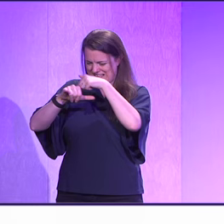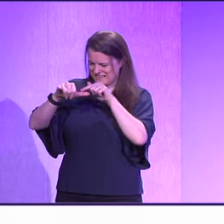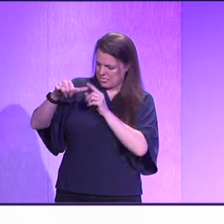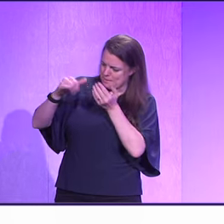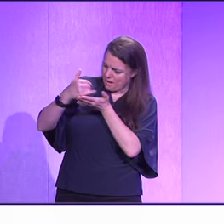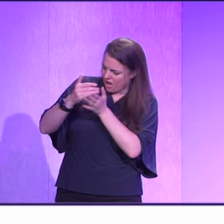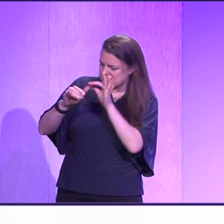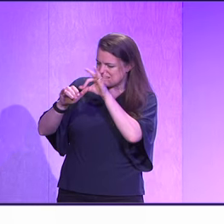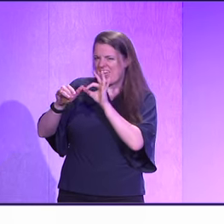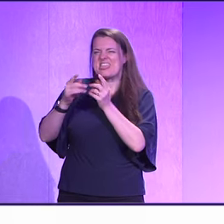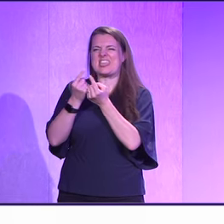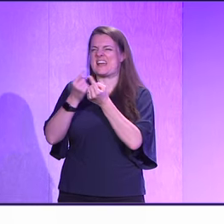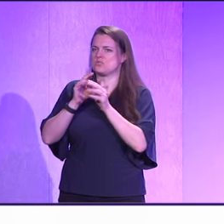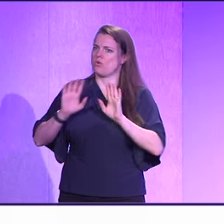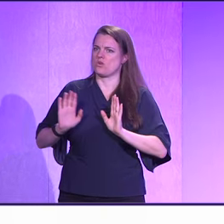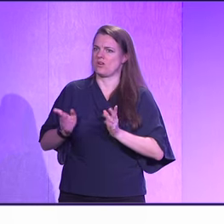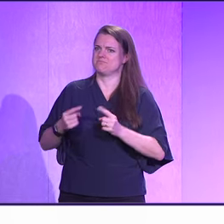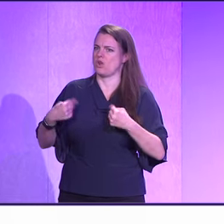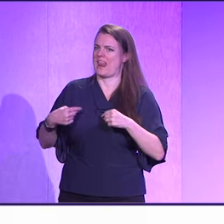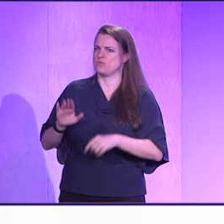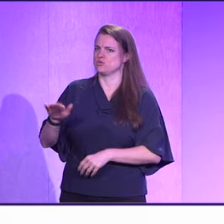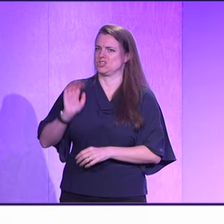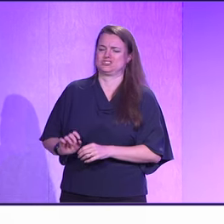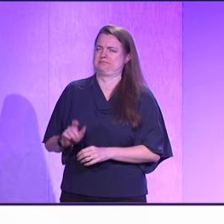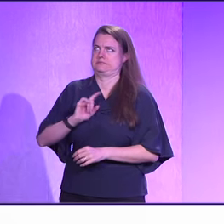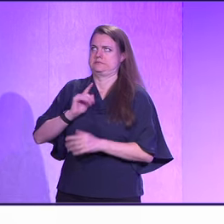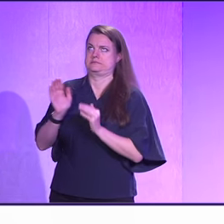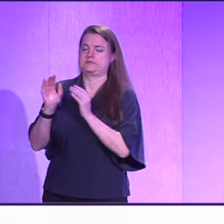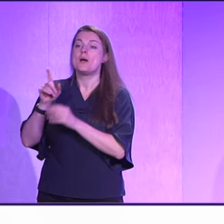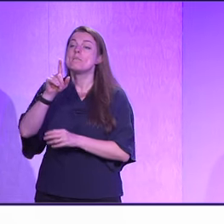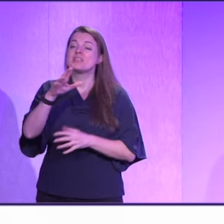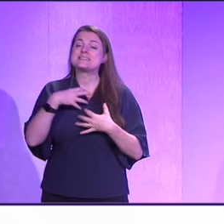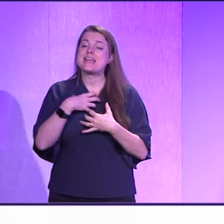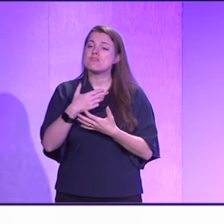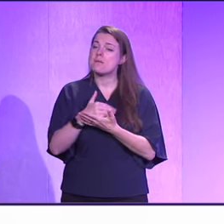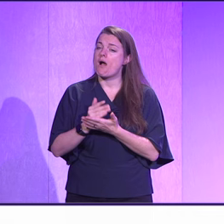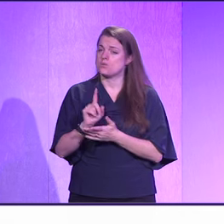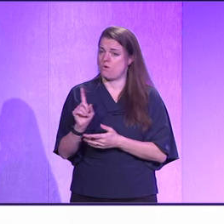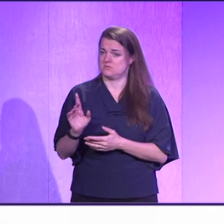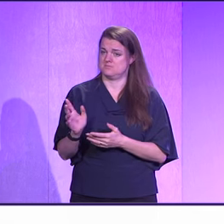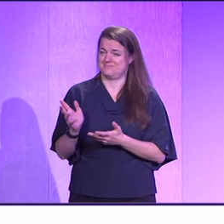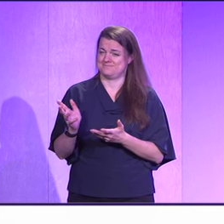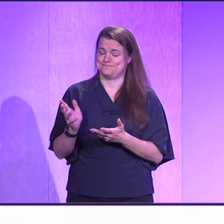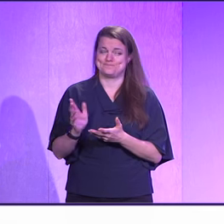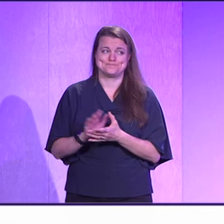people. But deadly seriously, though, and this is the scary part,